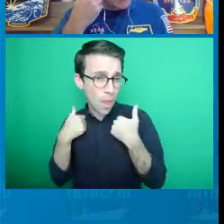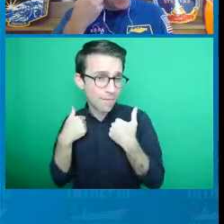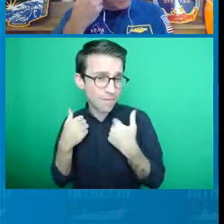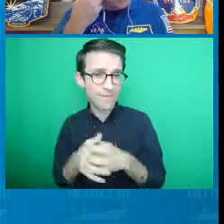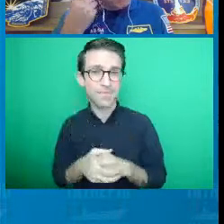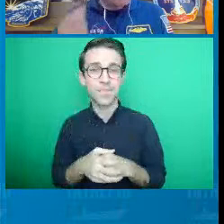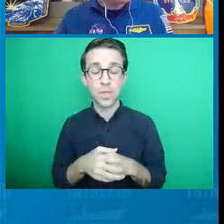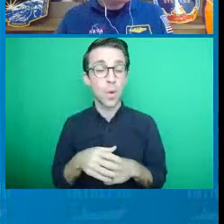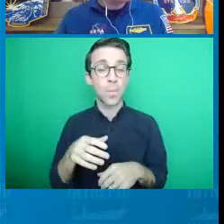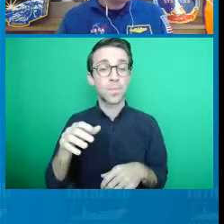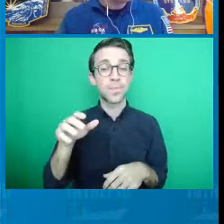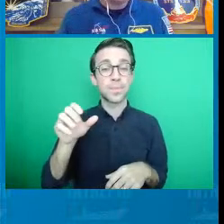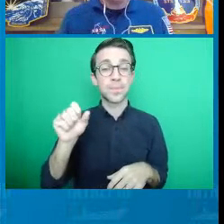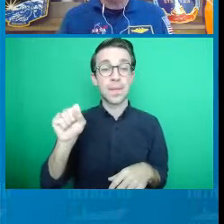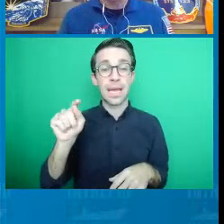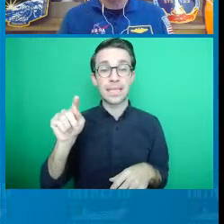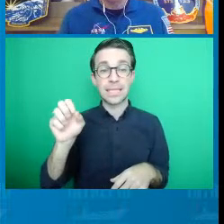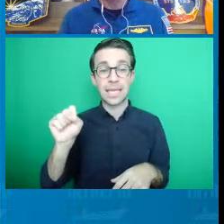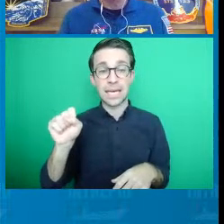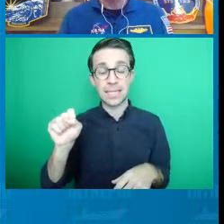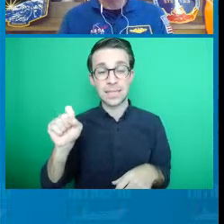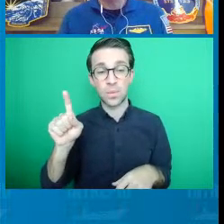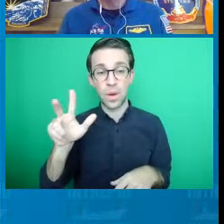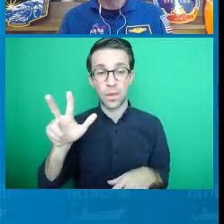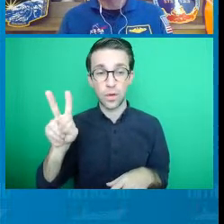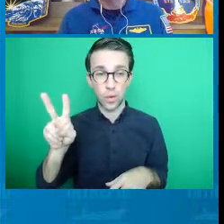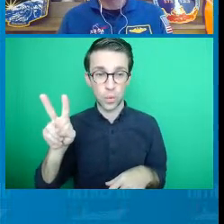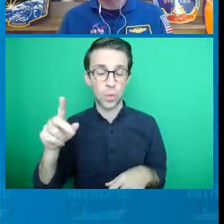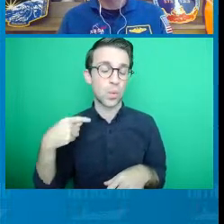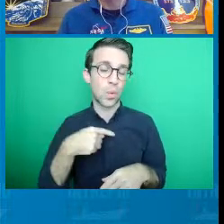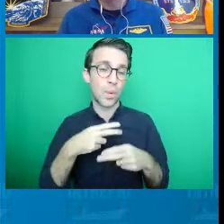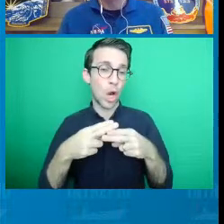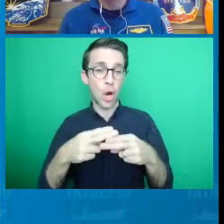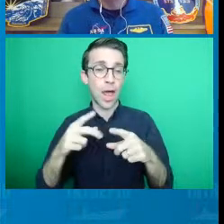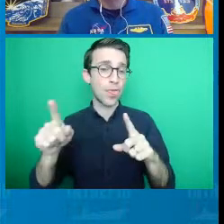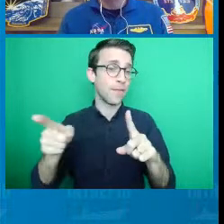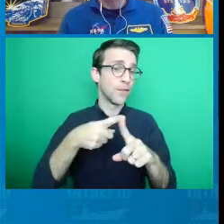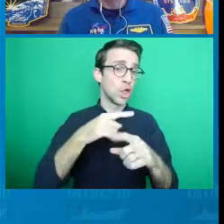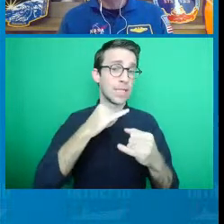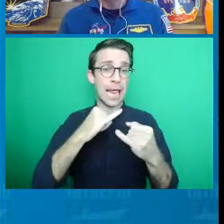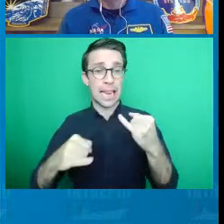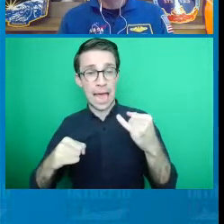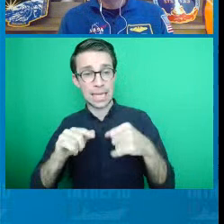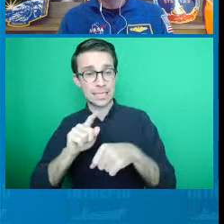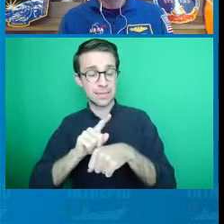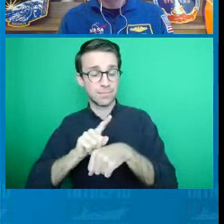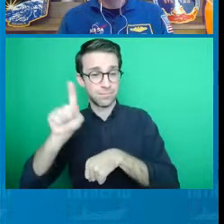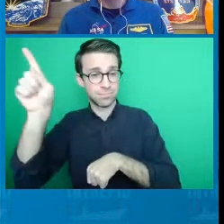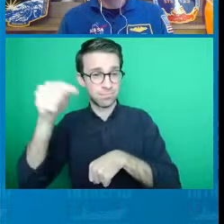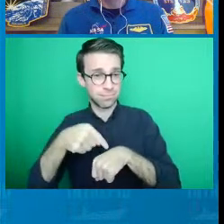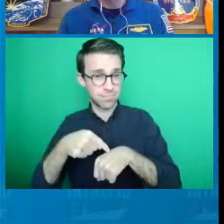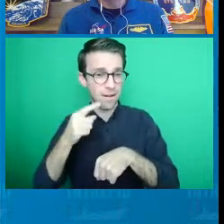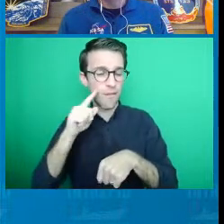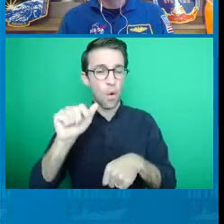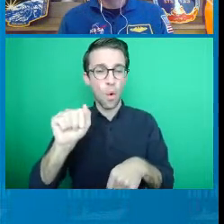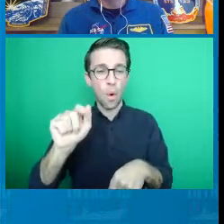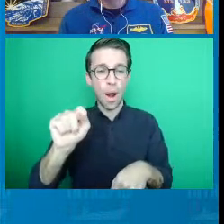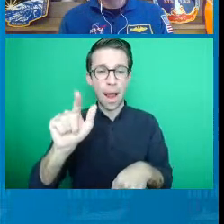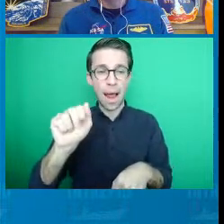the STS-132, which we used to call the first last flight of Space Shuttle Atlantis. And what that meant